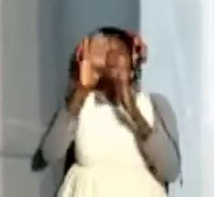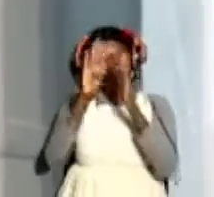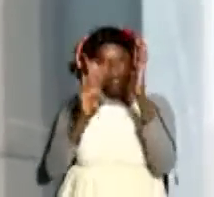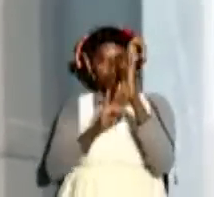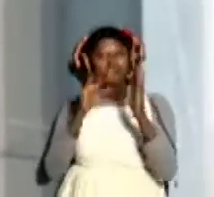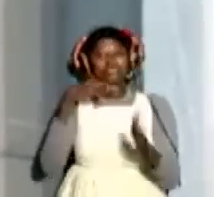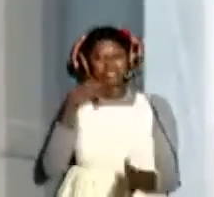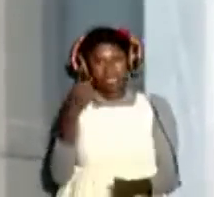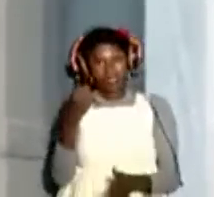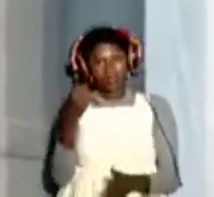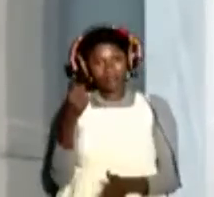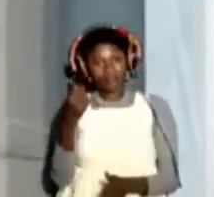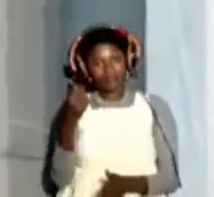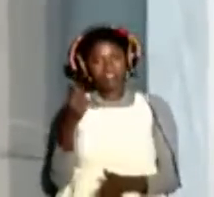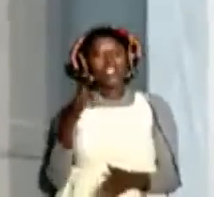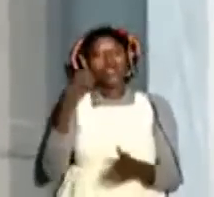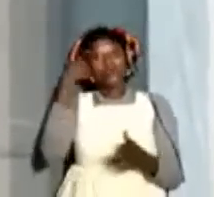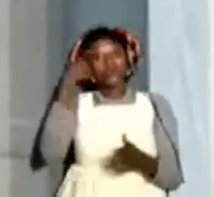said,